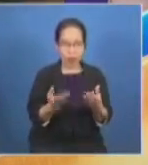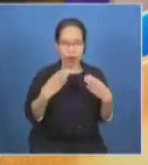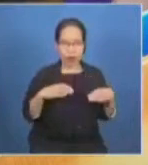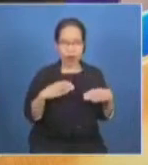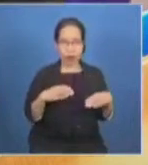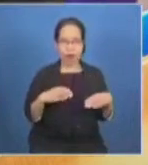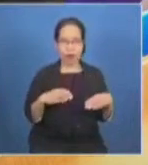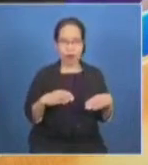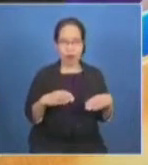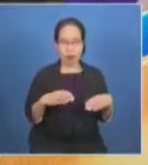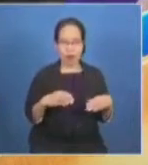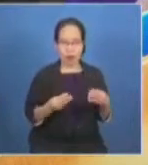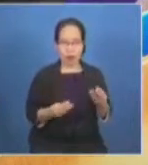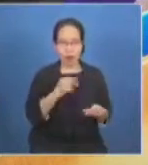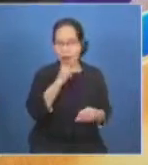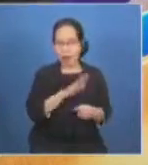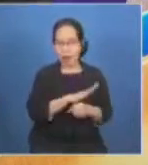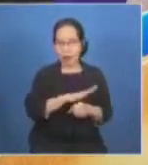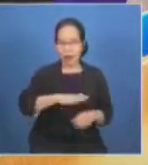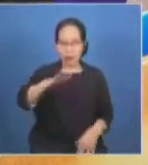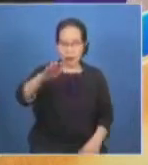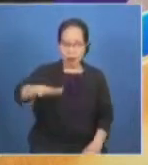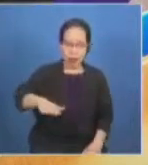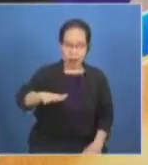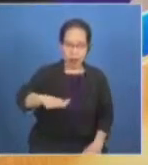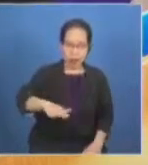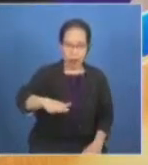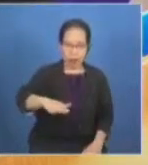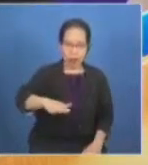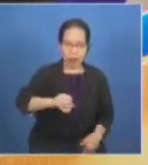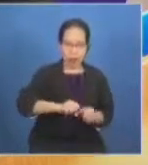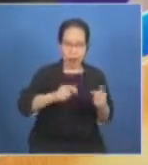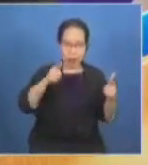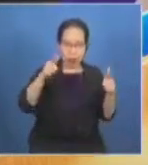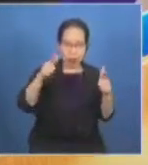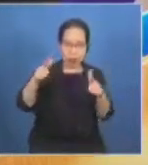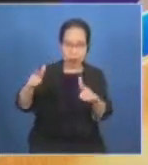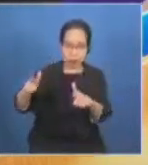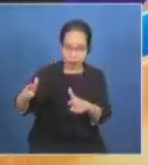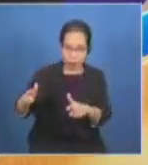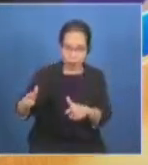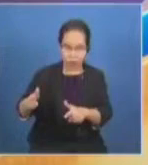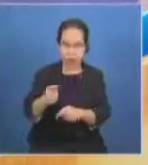I said I'm going to look for a plastic because